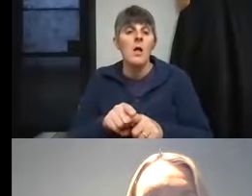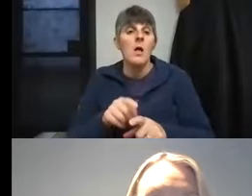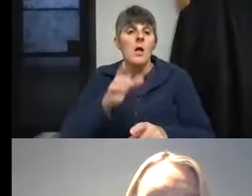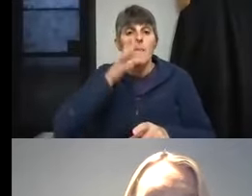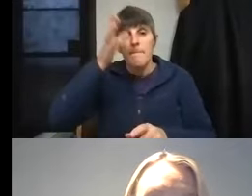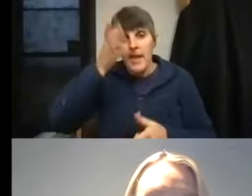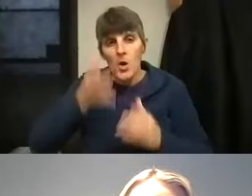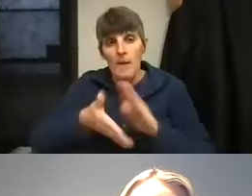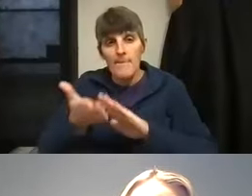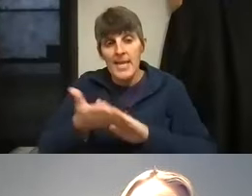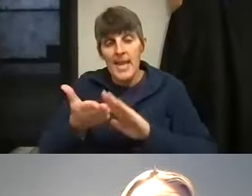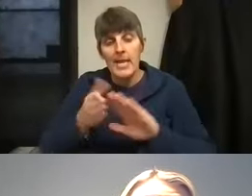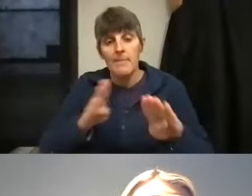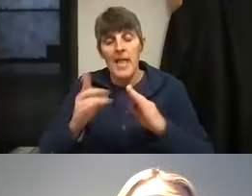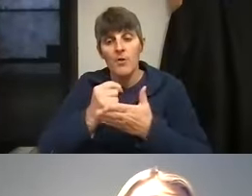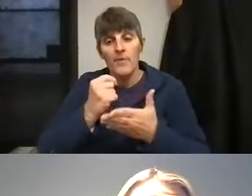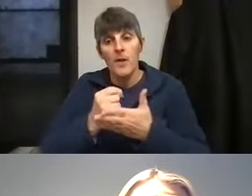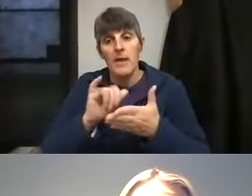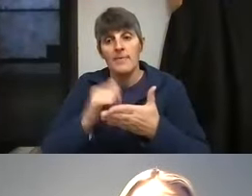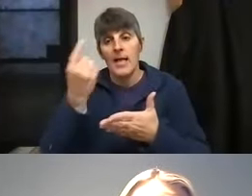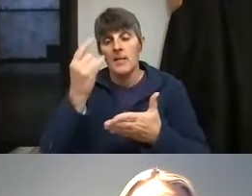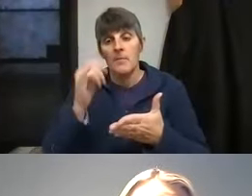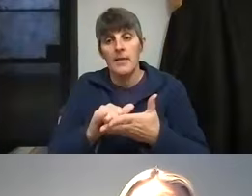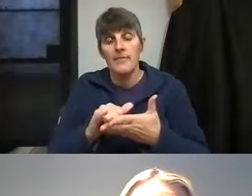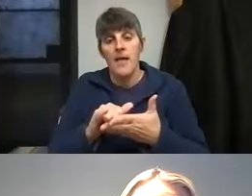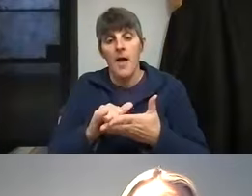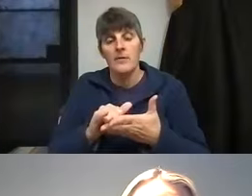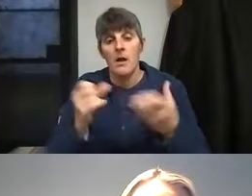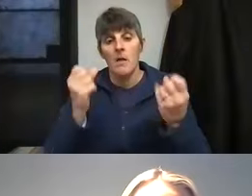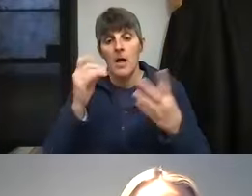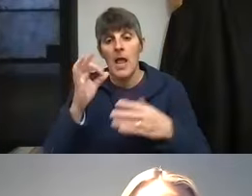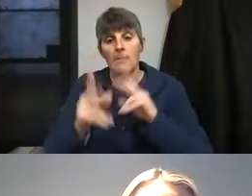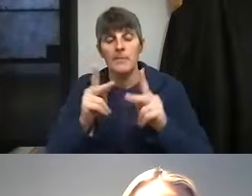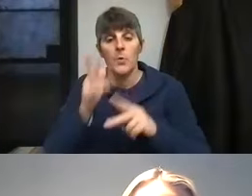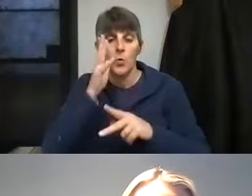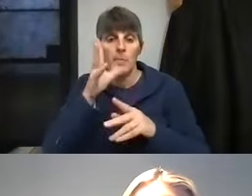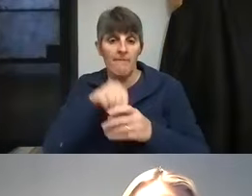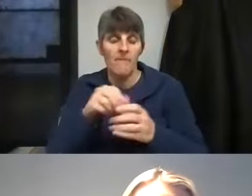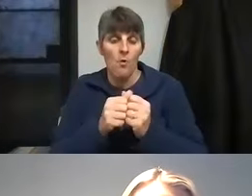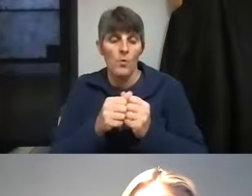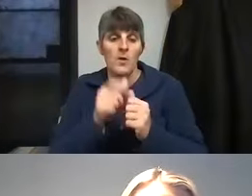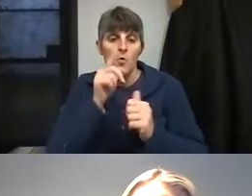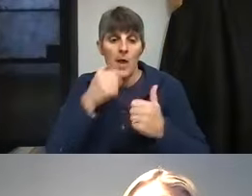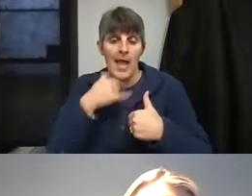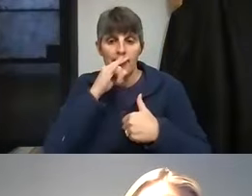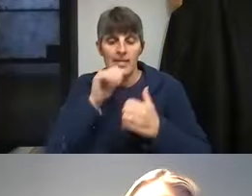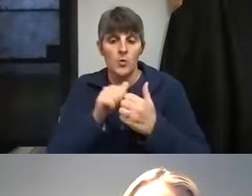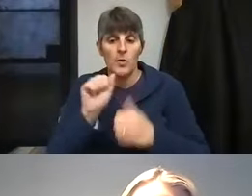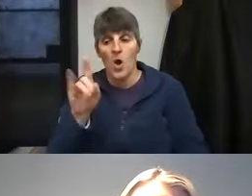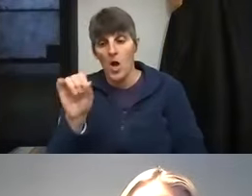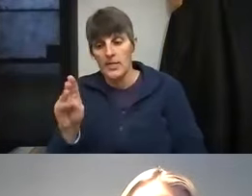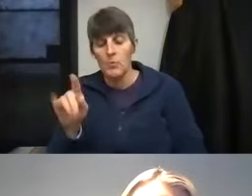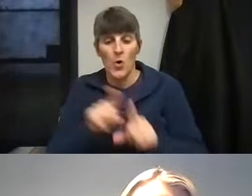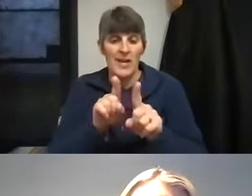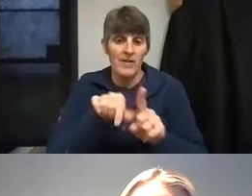Parent-mediated behavior therapy, that's something that a lot of people will be involved with who have kids with autism or even